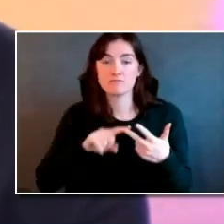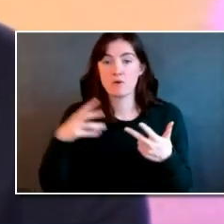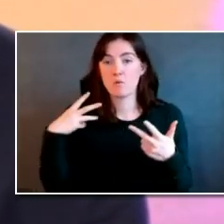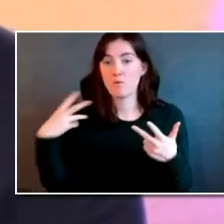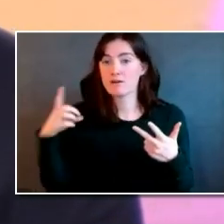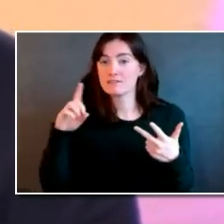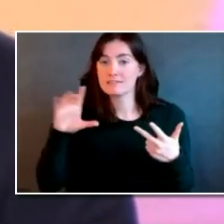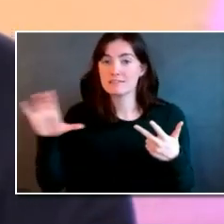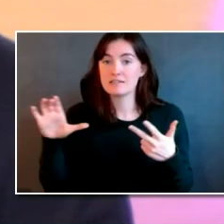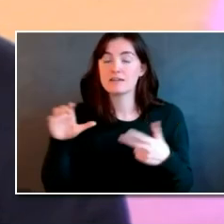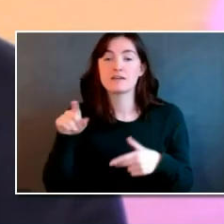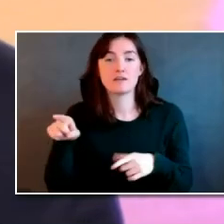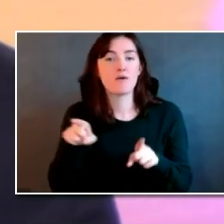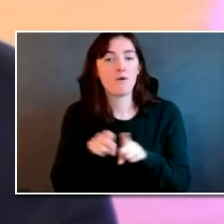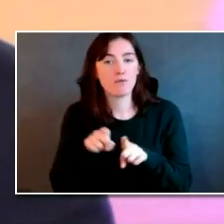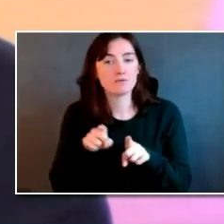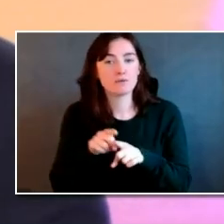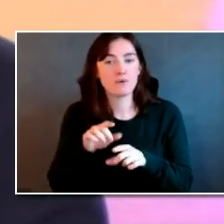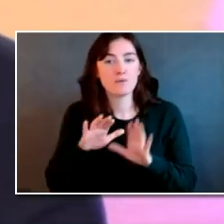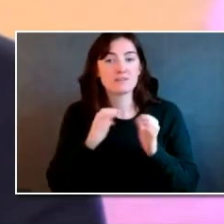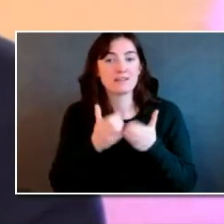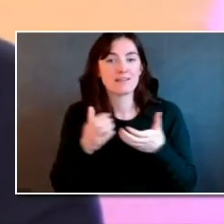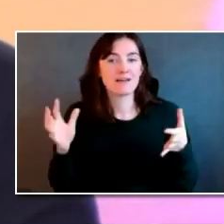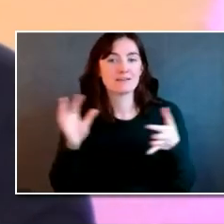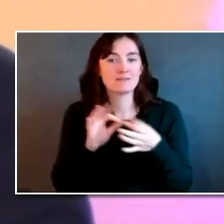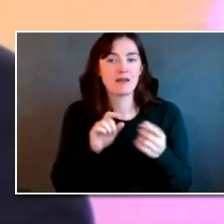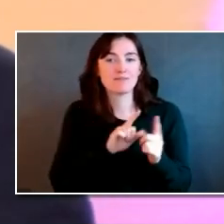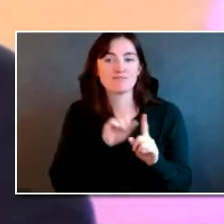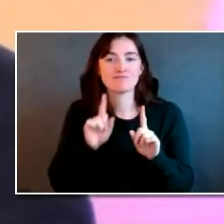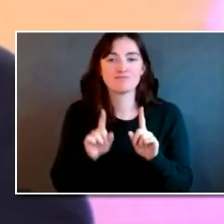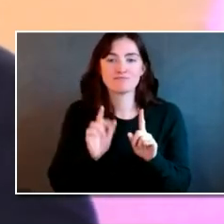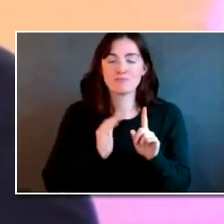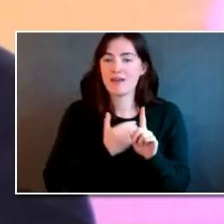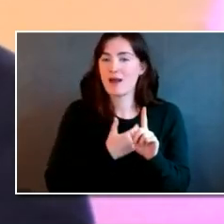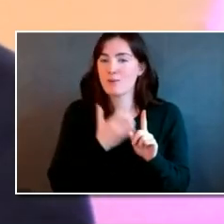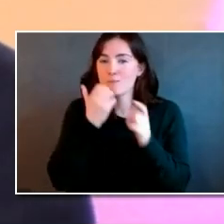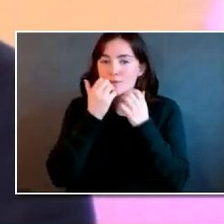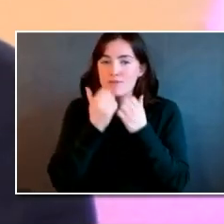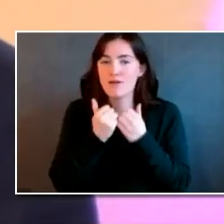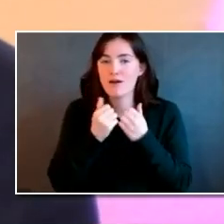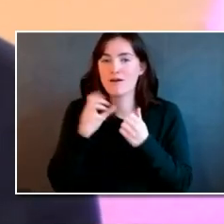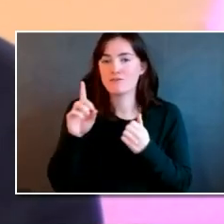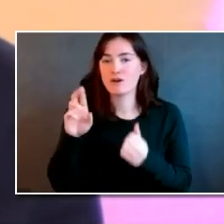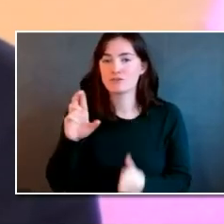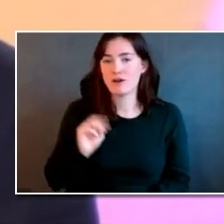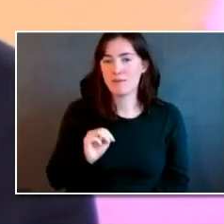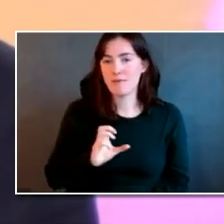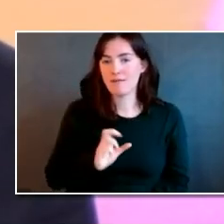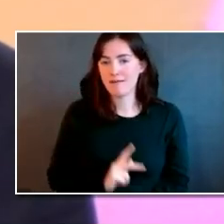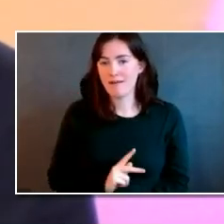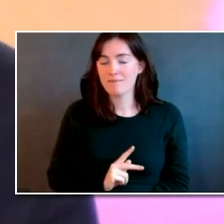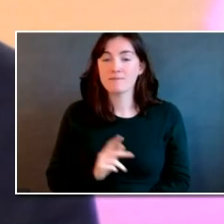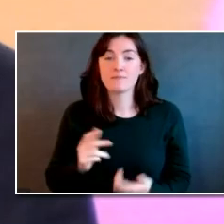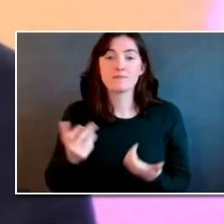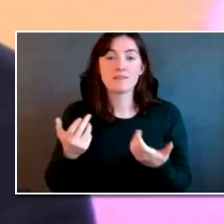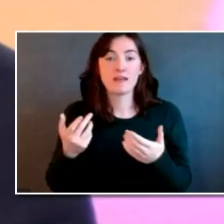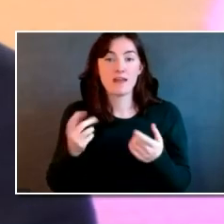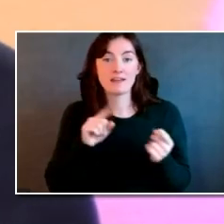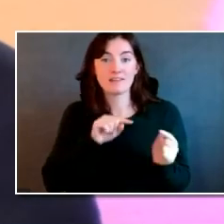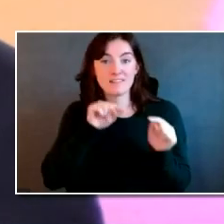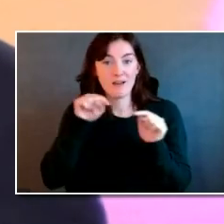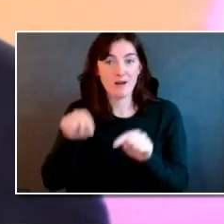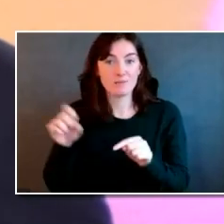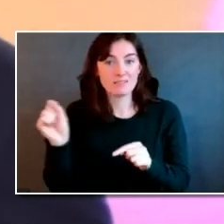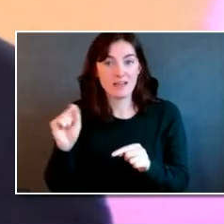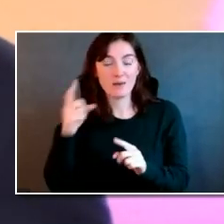he also was the classmate alongside our beloved Dr. Martin Luther King. And coming into Seattle, it was because of him that